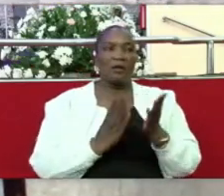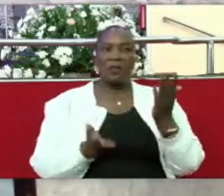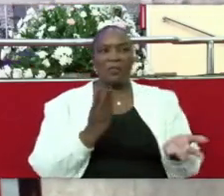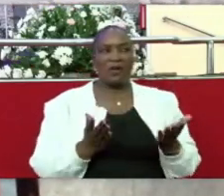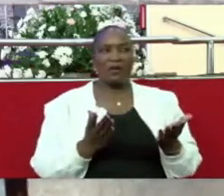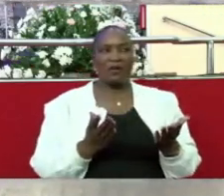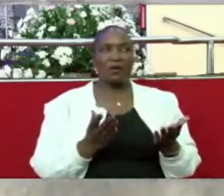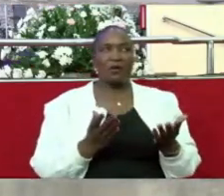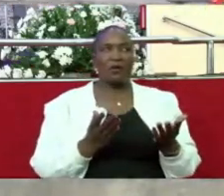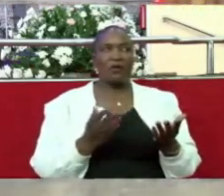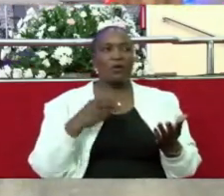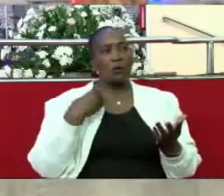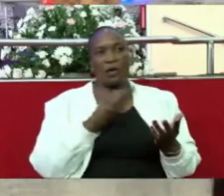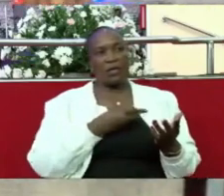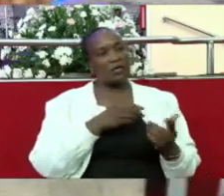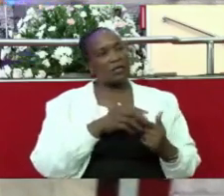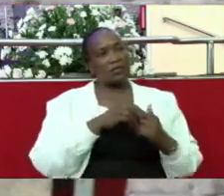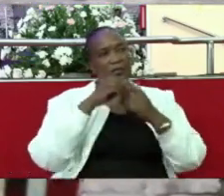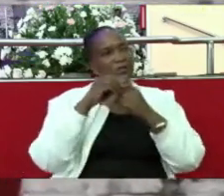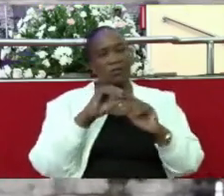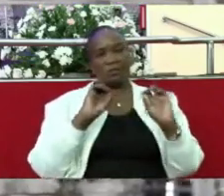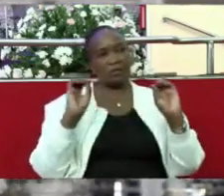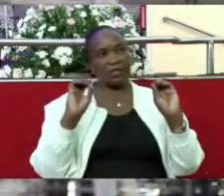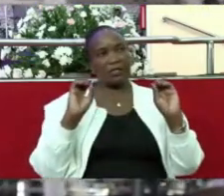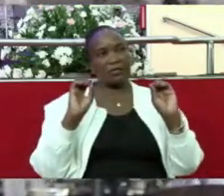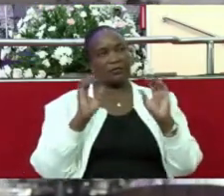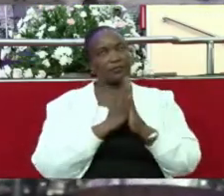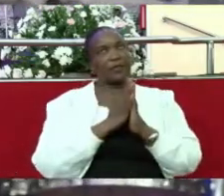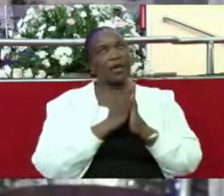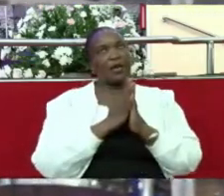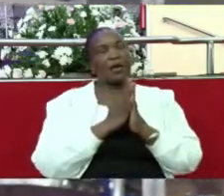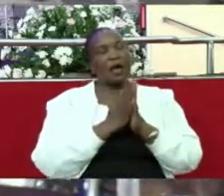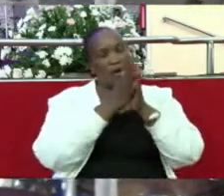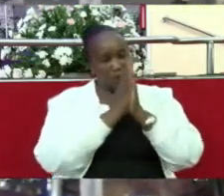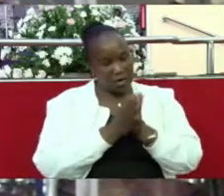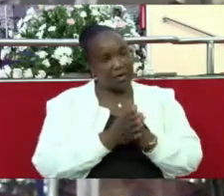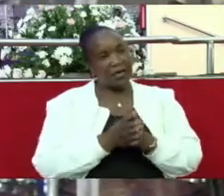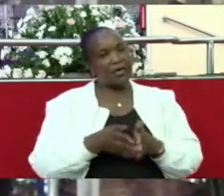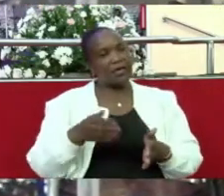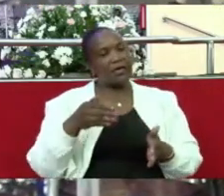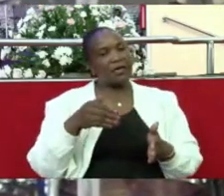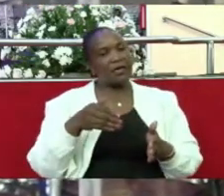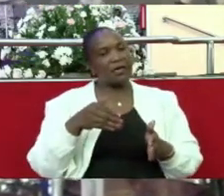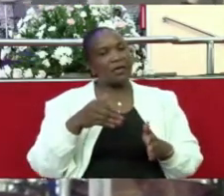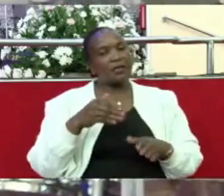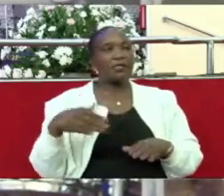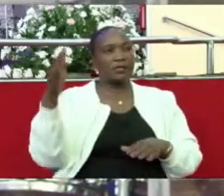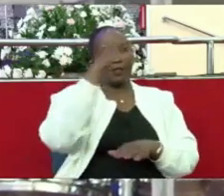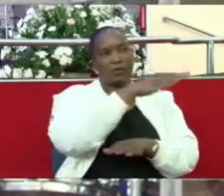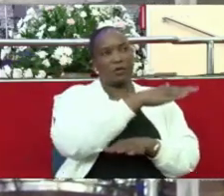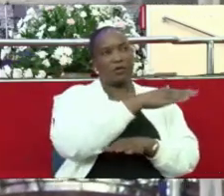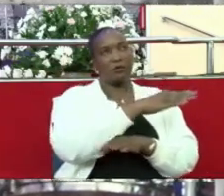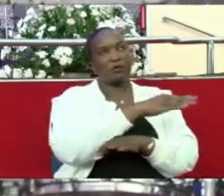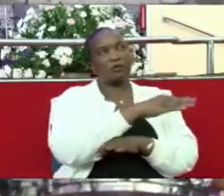because you can work in people's life. How I pray this afternoon that by the same grace that you